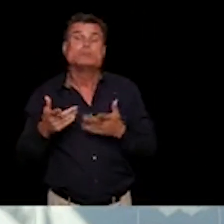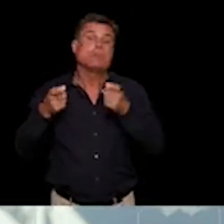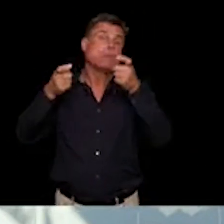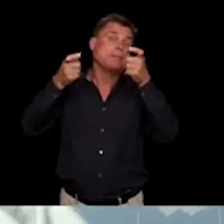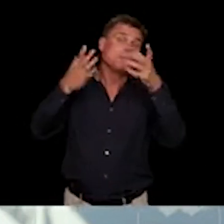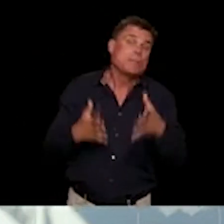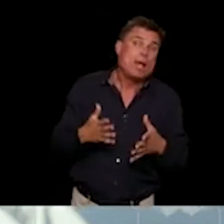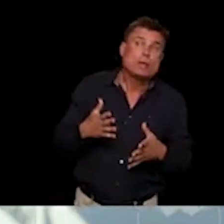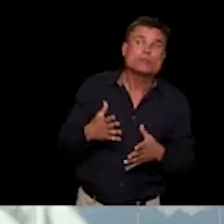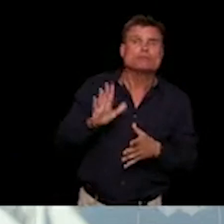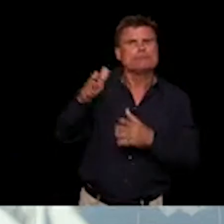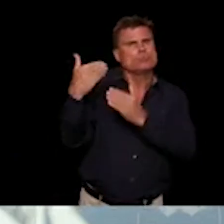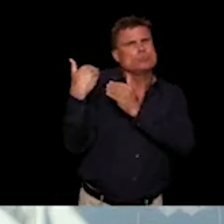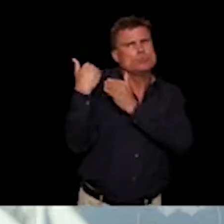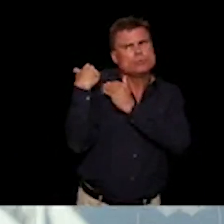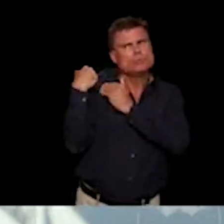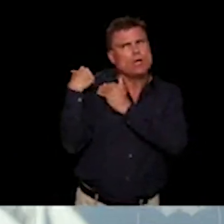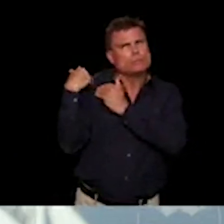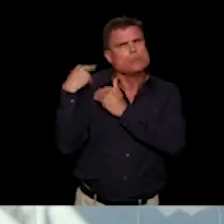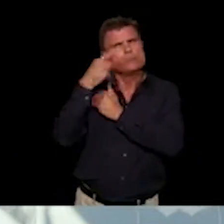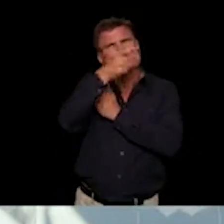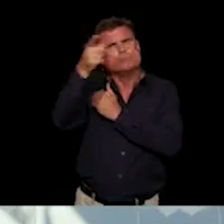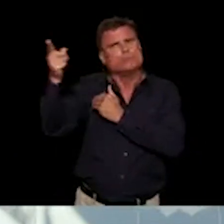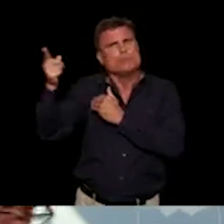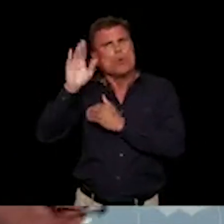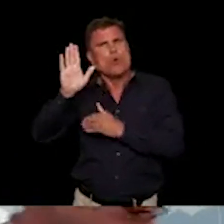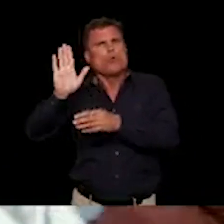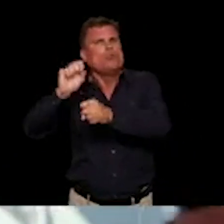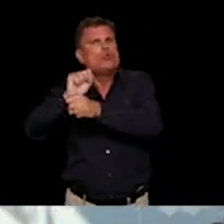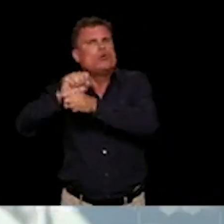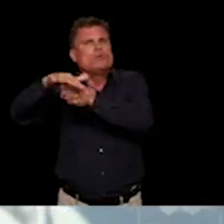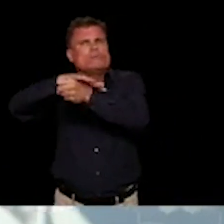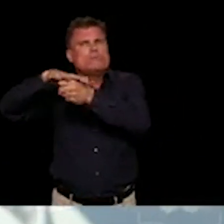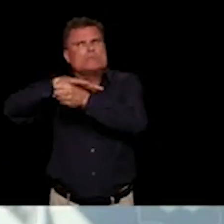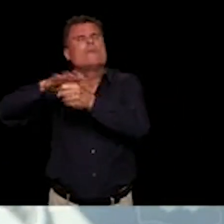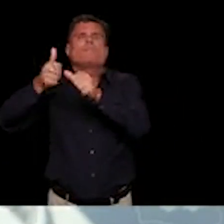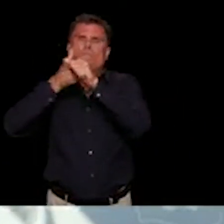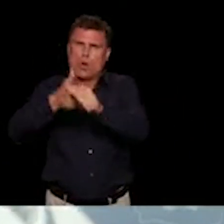maybe I could ask Dr. Gustafson to speak about the main issue.